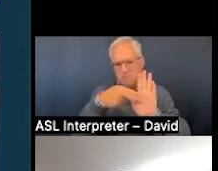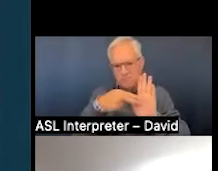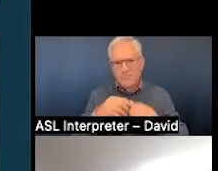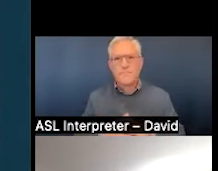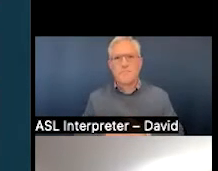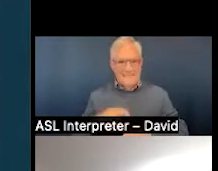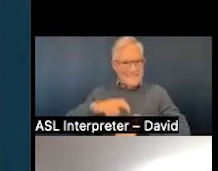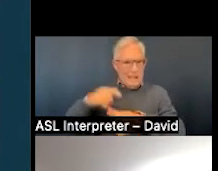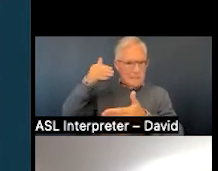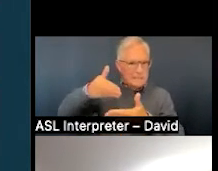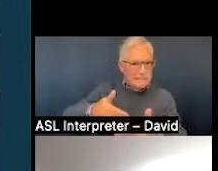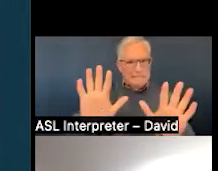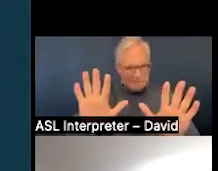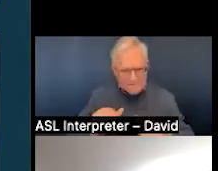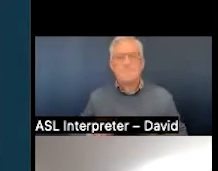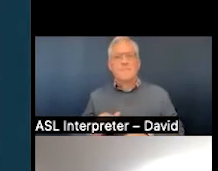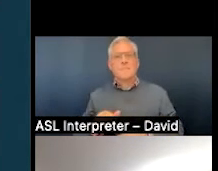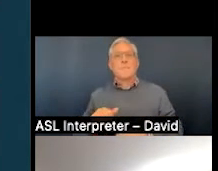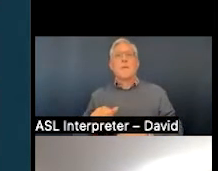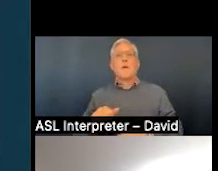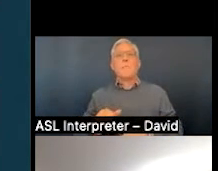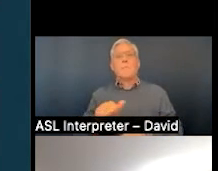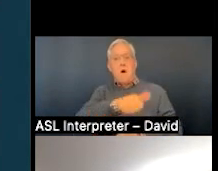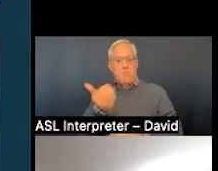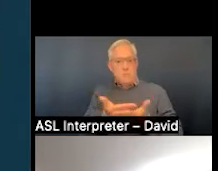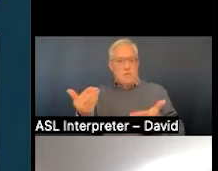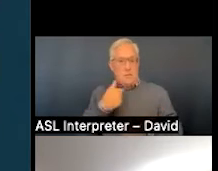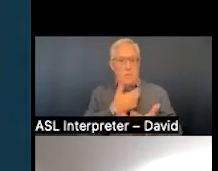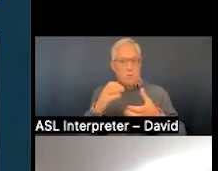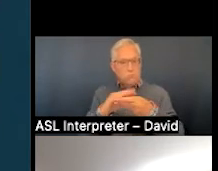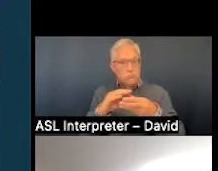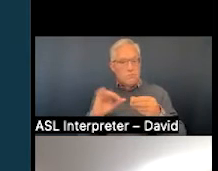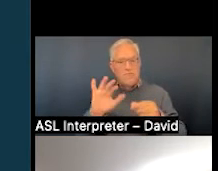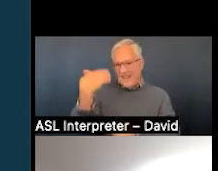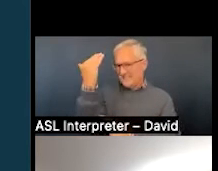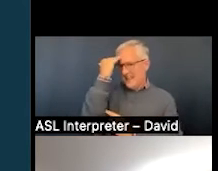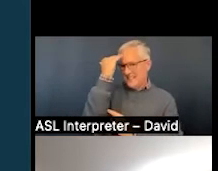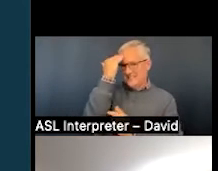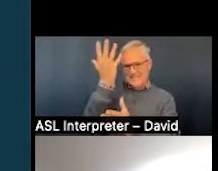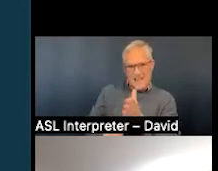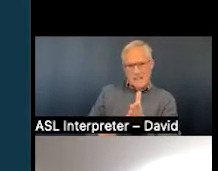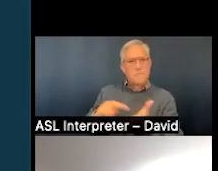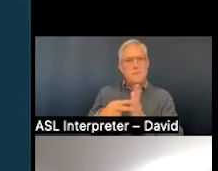other thing that Sidecard is hoping to address is that knowledge gap. And so for that reason, we have a